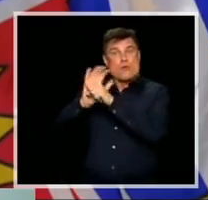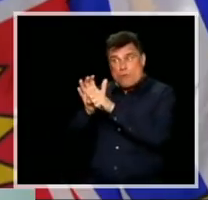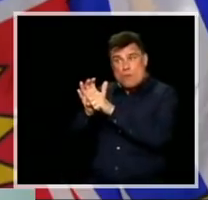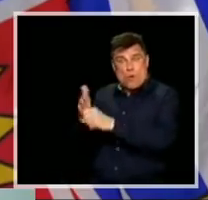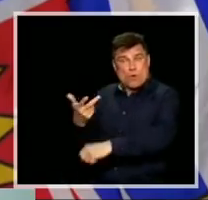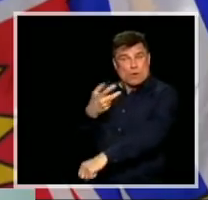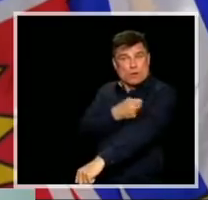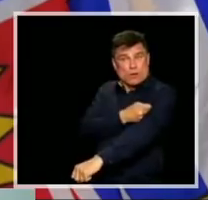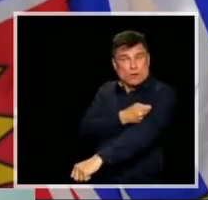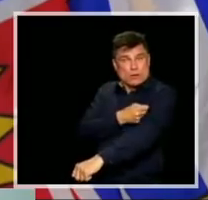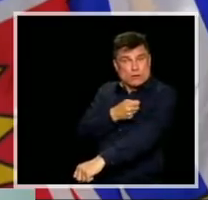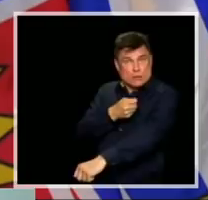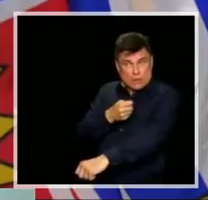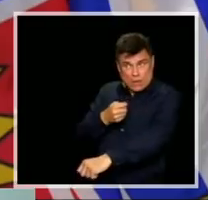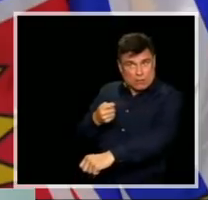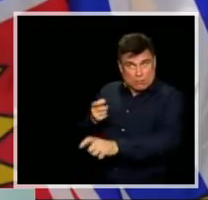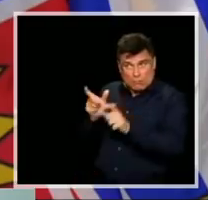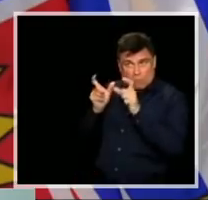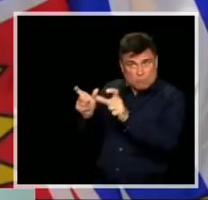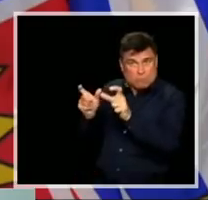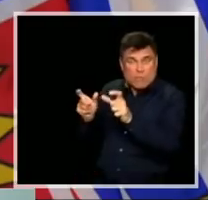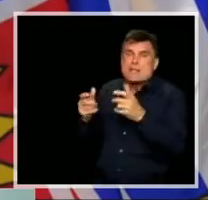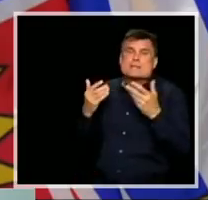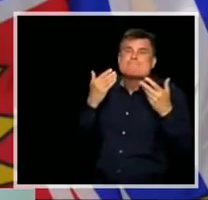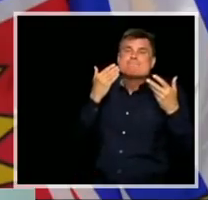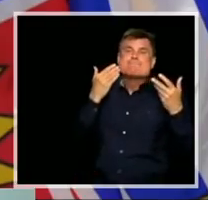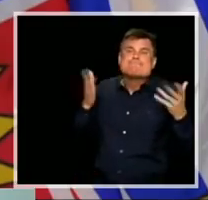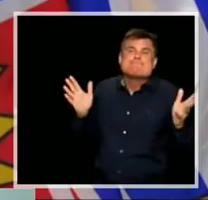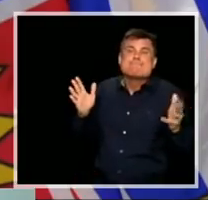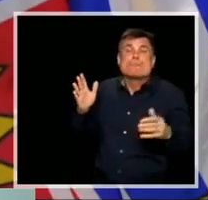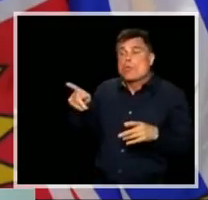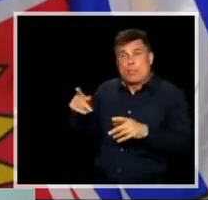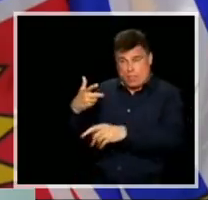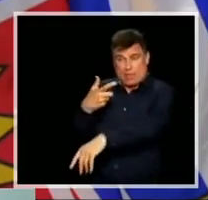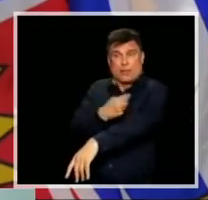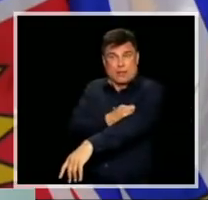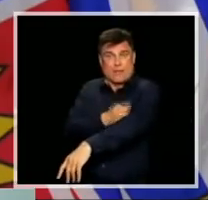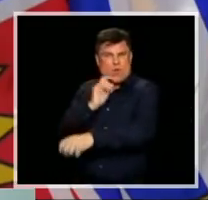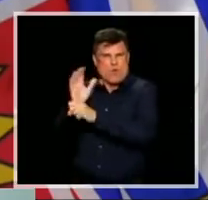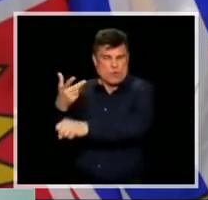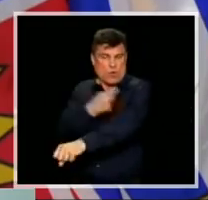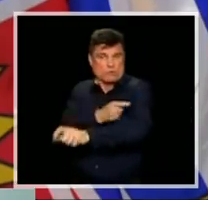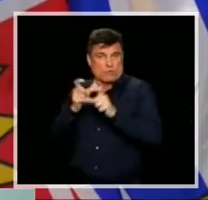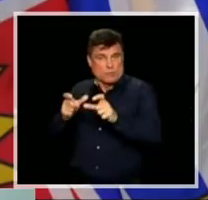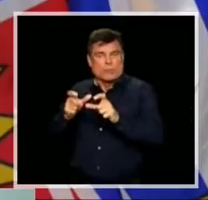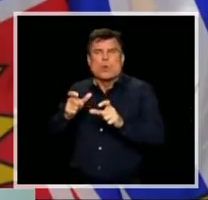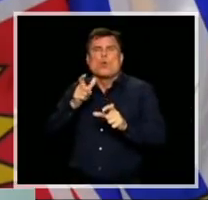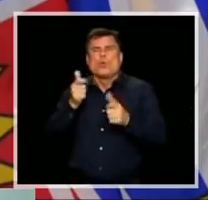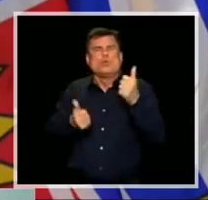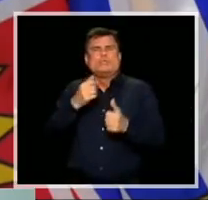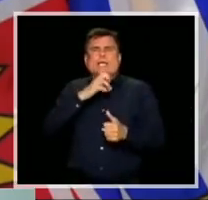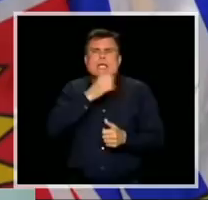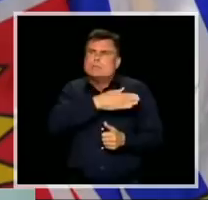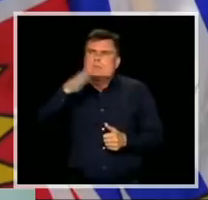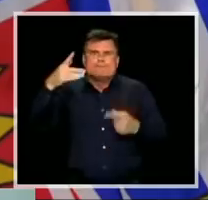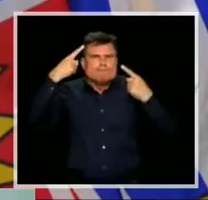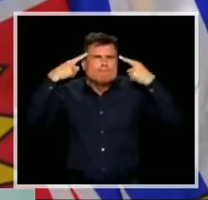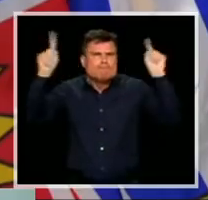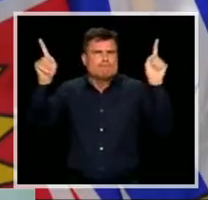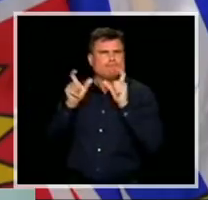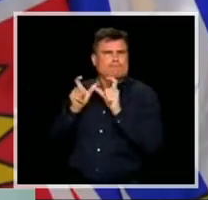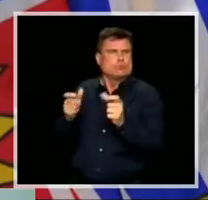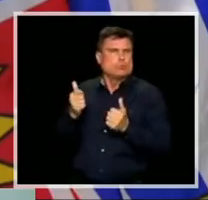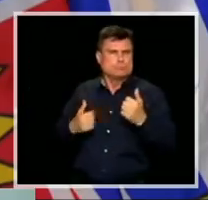any pushback or fears expressed by any of them on behalf of their members about going back into schools? And when you talk about there might be a